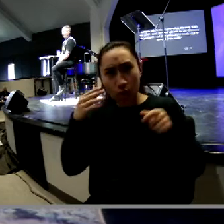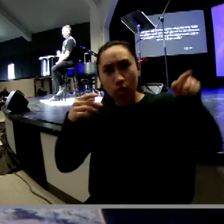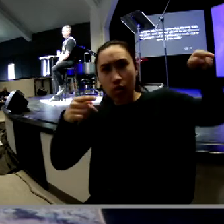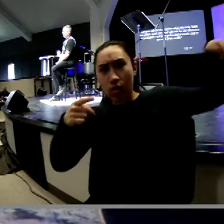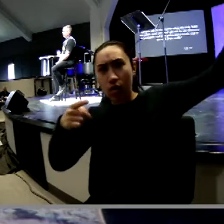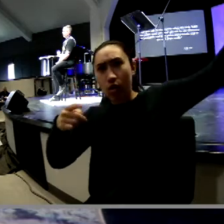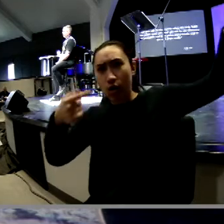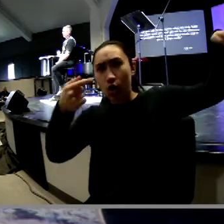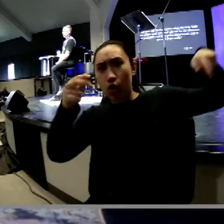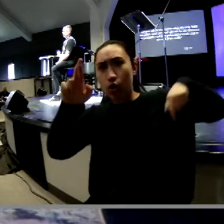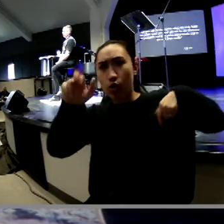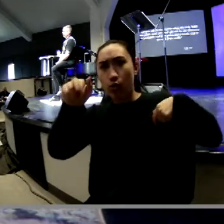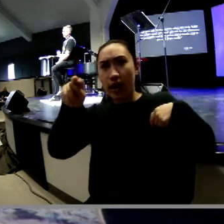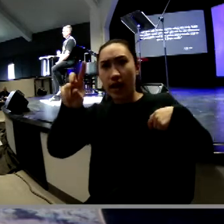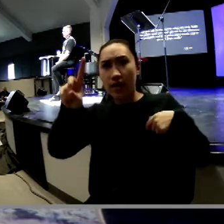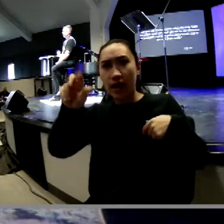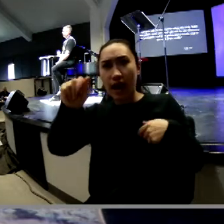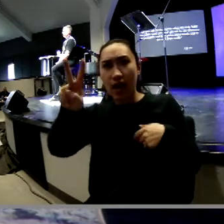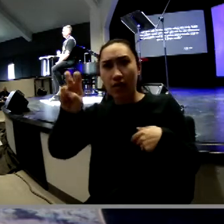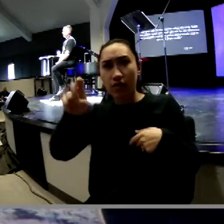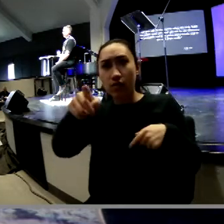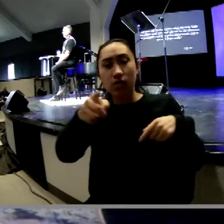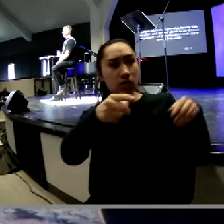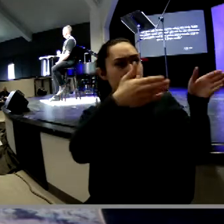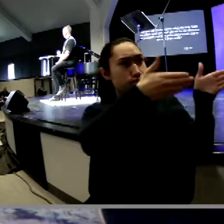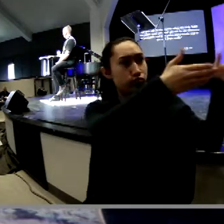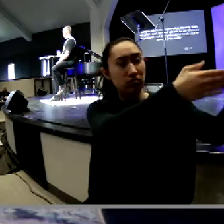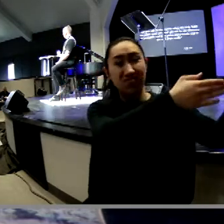Not a lot of kids in the Title I schools